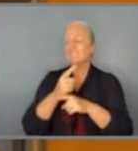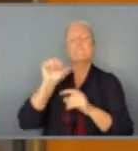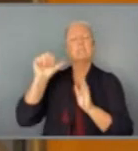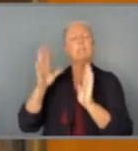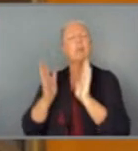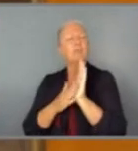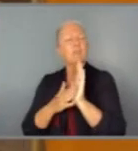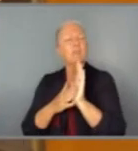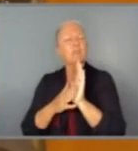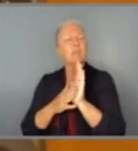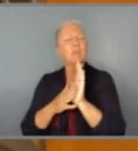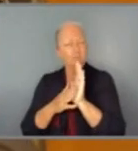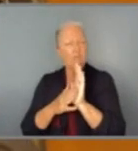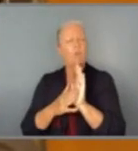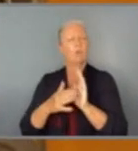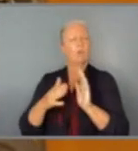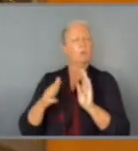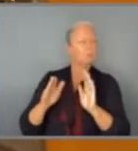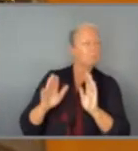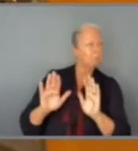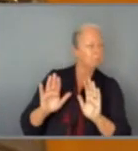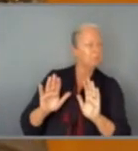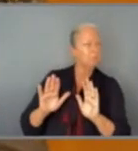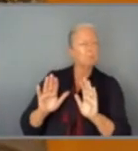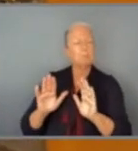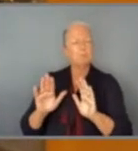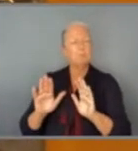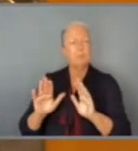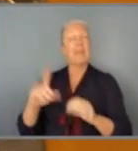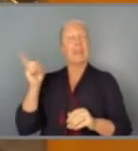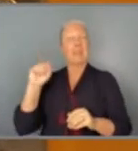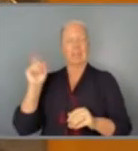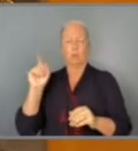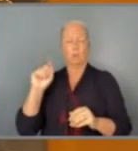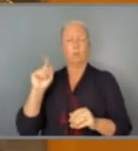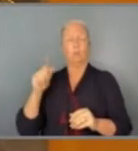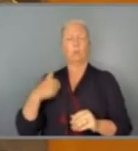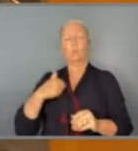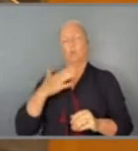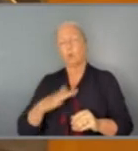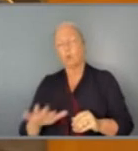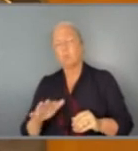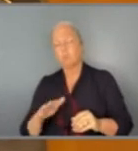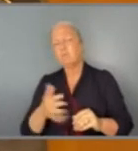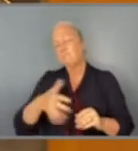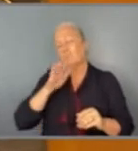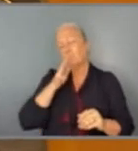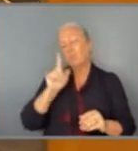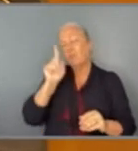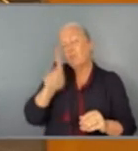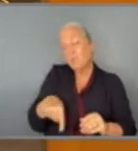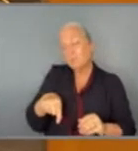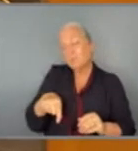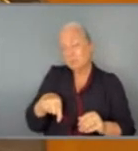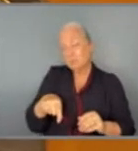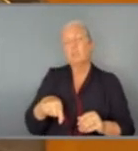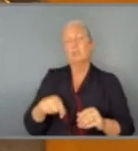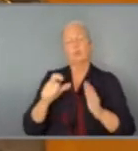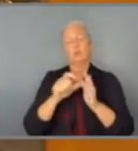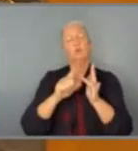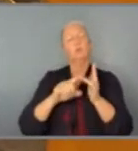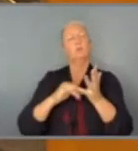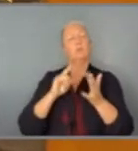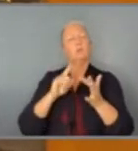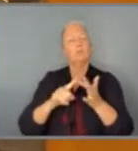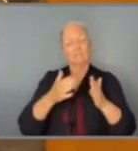dose, we have ramped the program up from delivering around 500,000 doses across a 7-day period to up